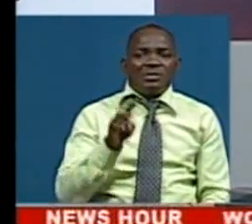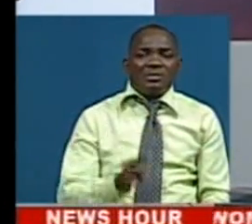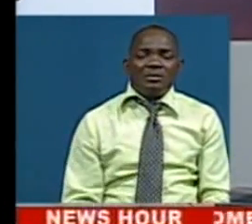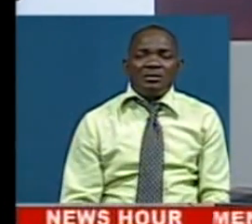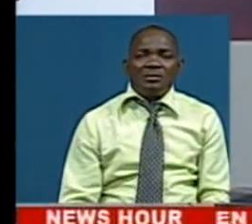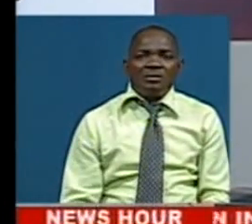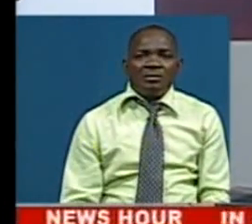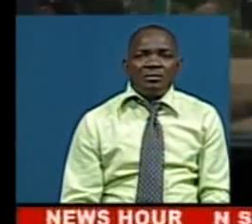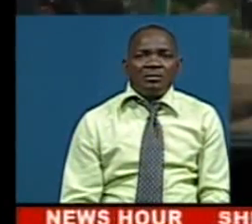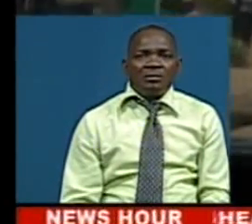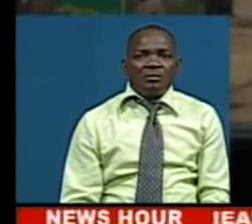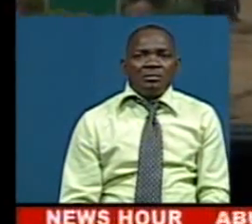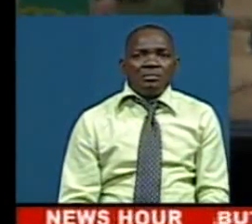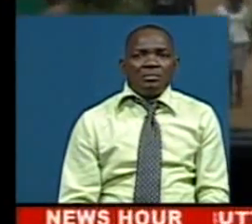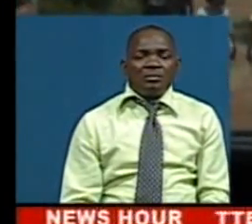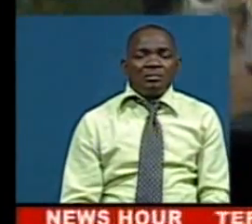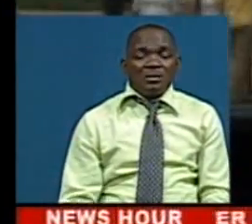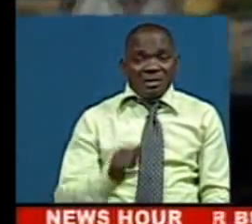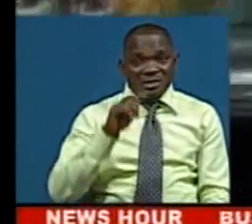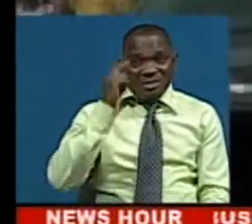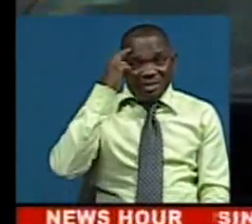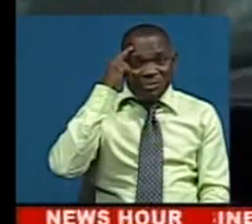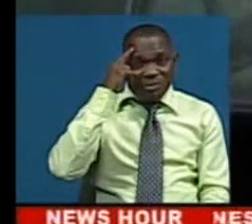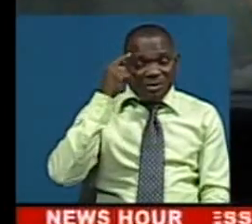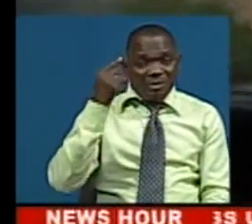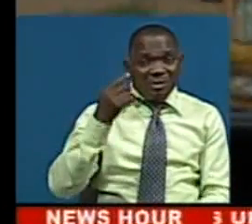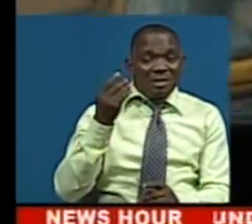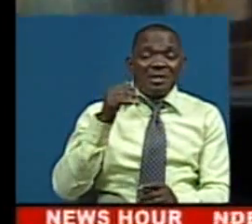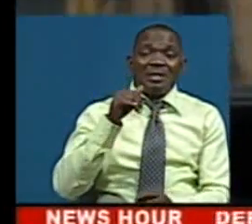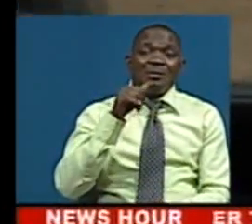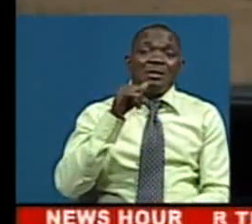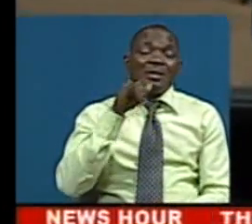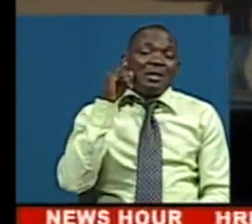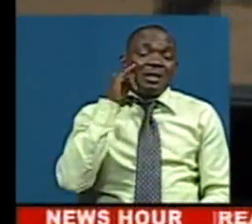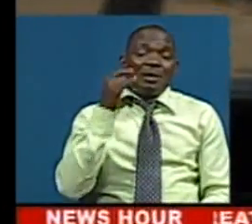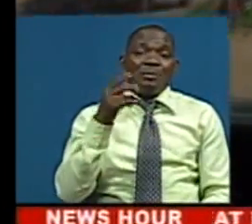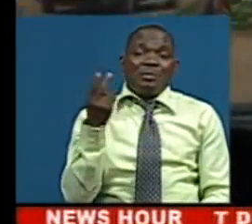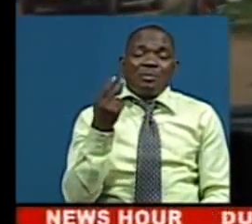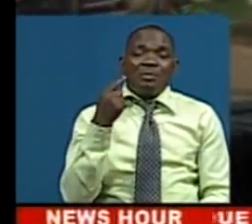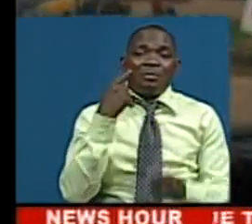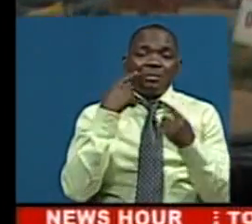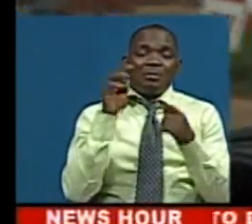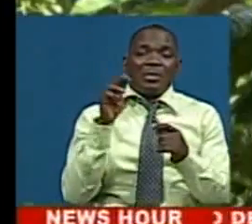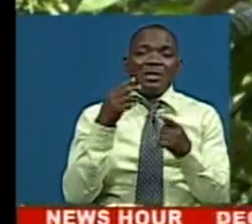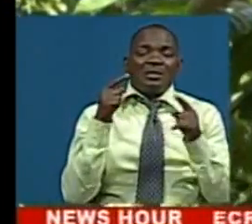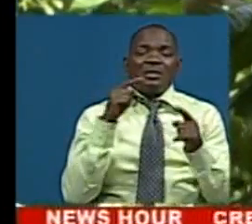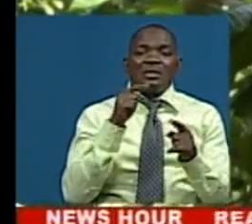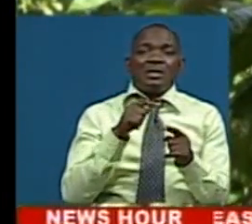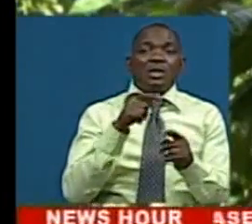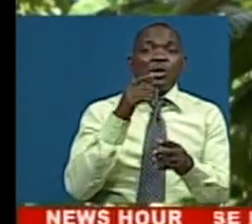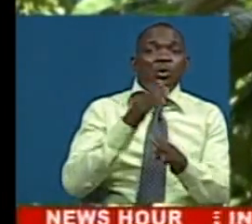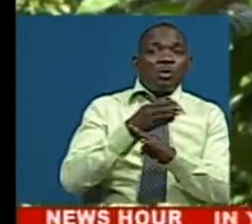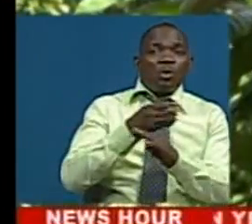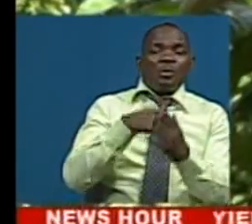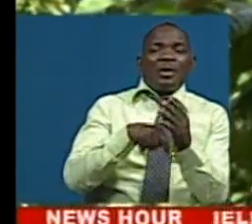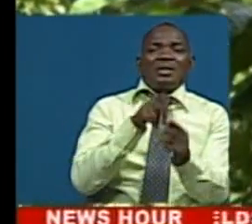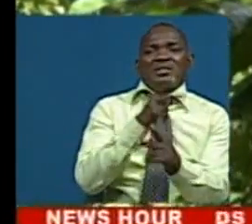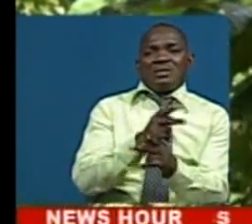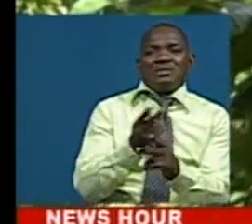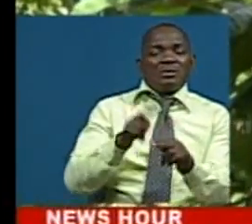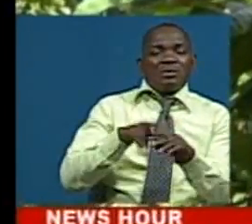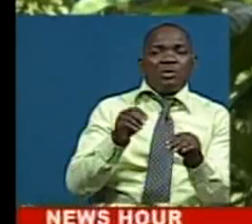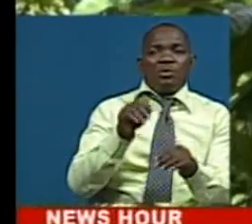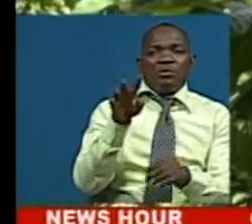510.75 per Swiss. Government last Monday announced that it had maintained the producer price of cocoa